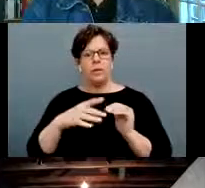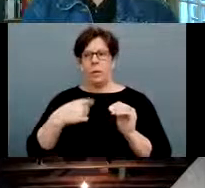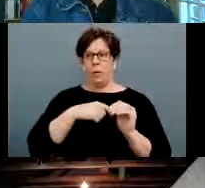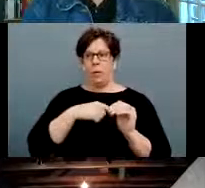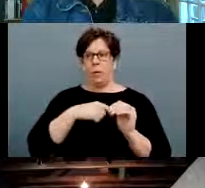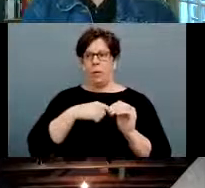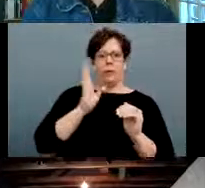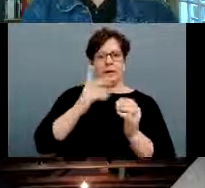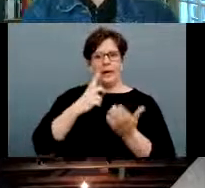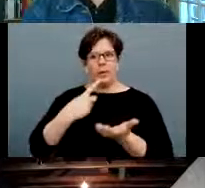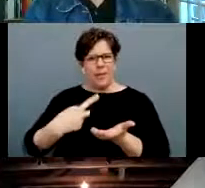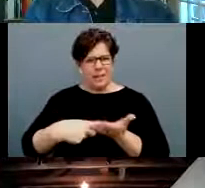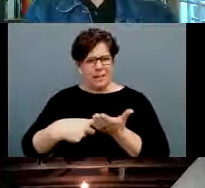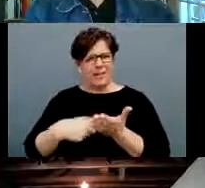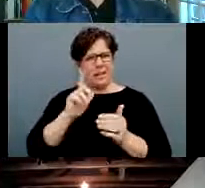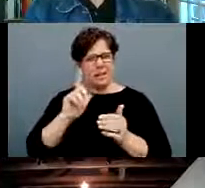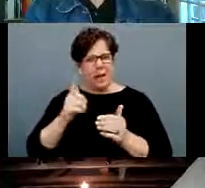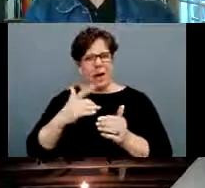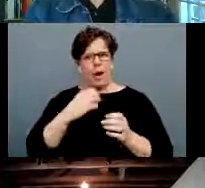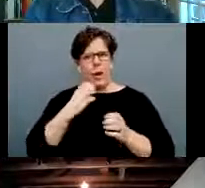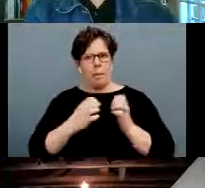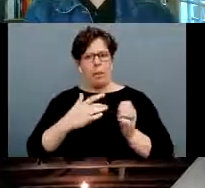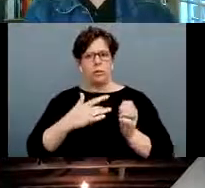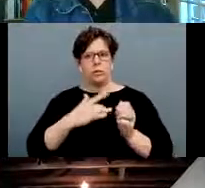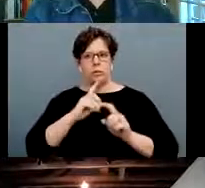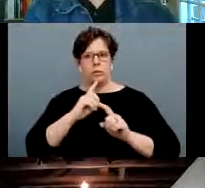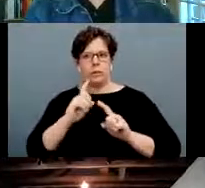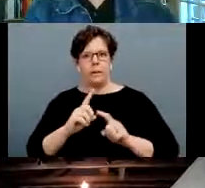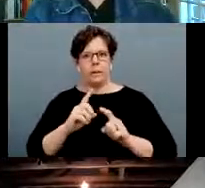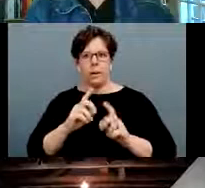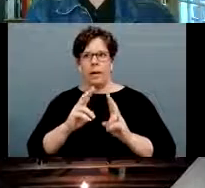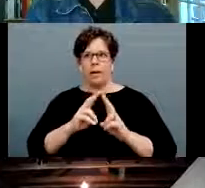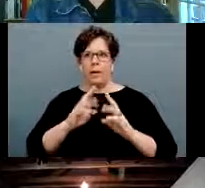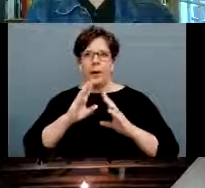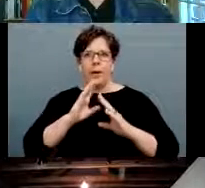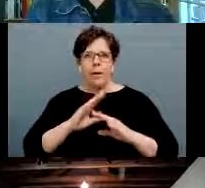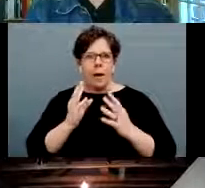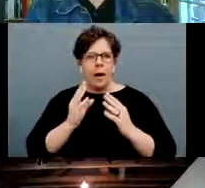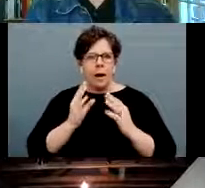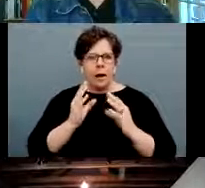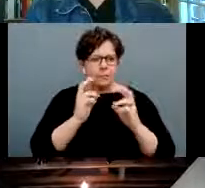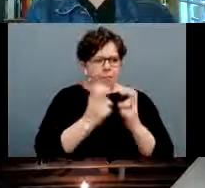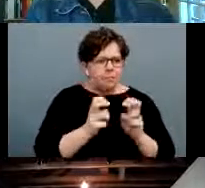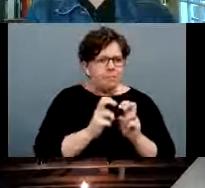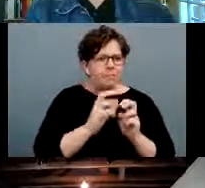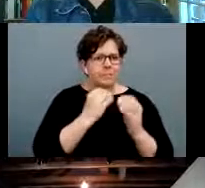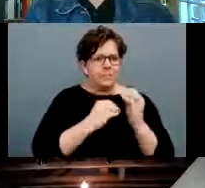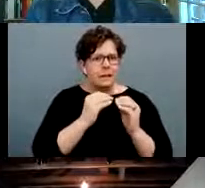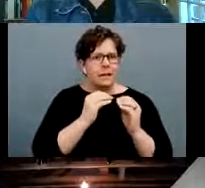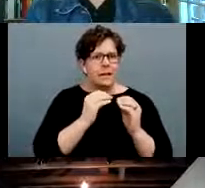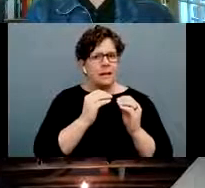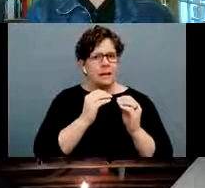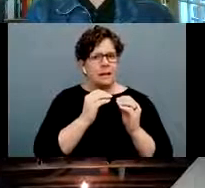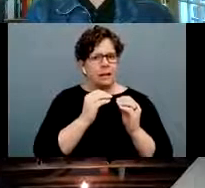about it together, our emotional response, in hushed voices over meals, and even years later in